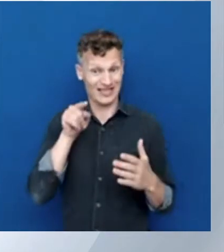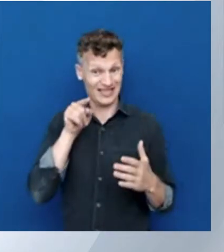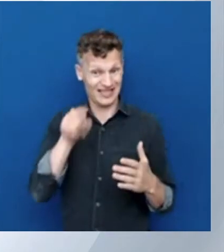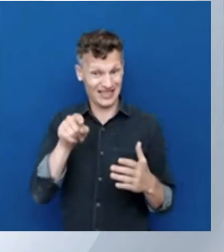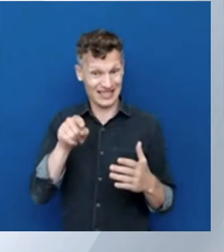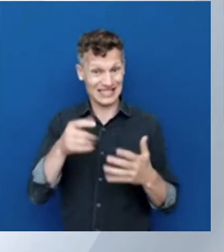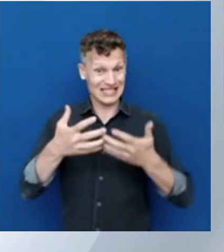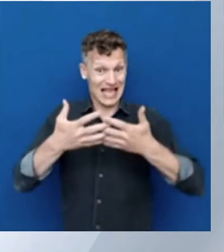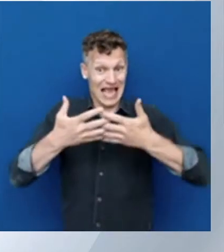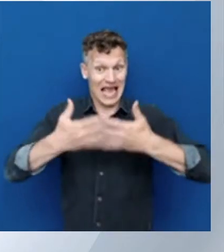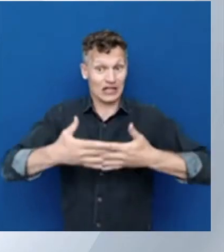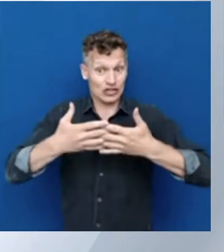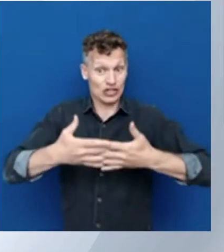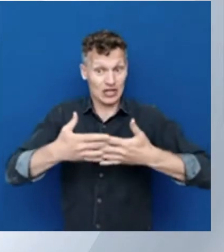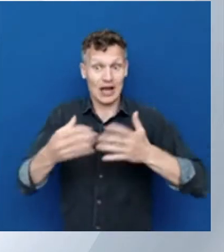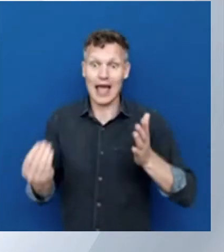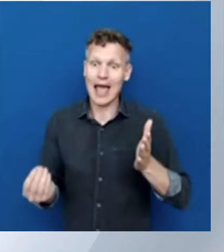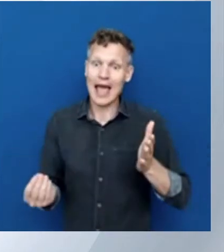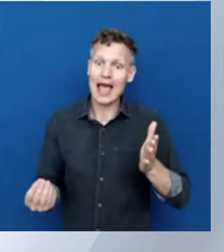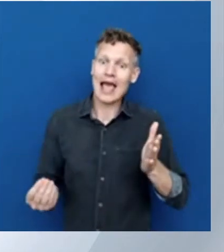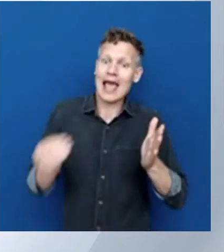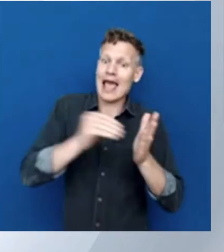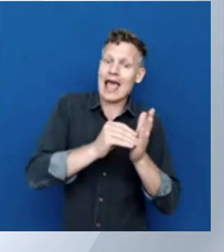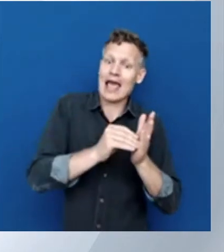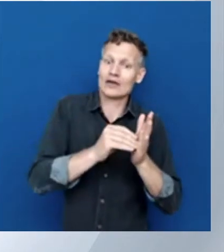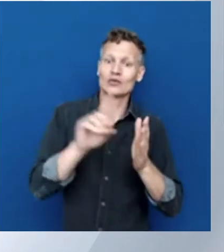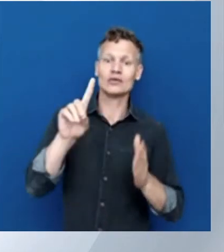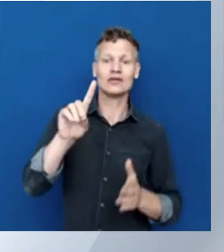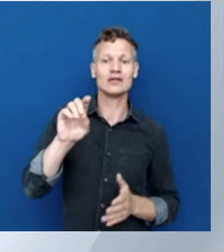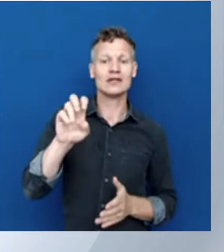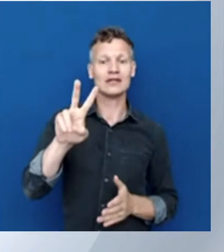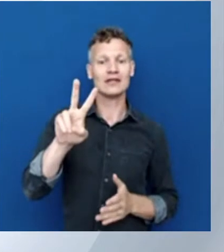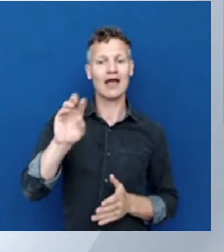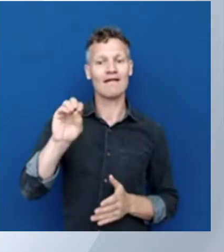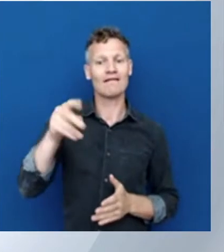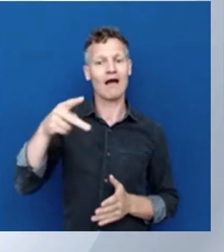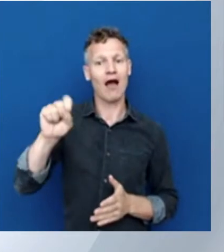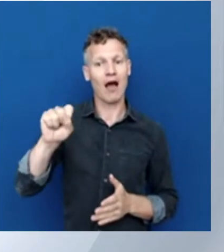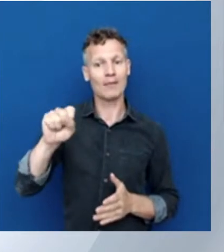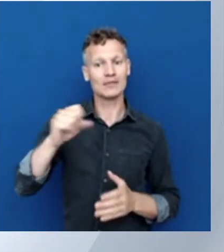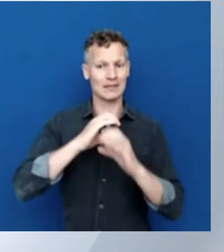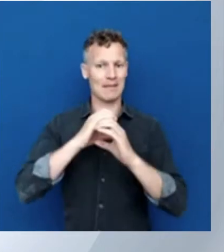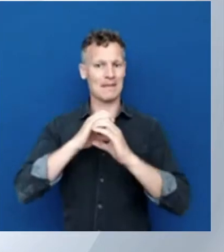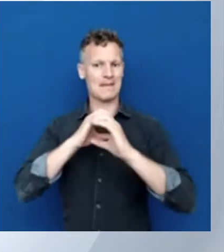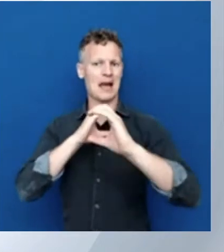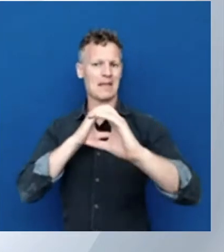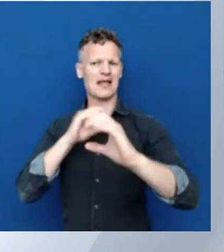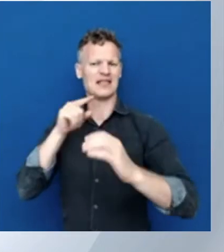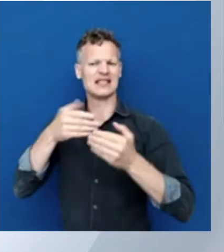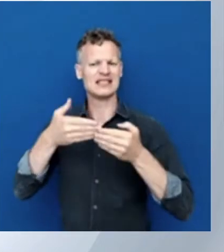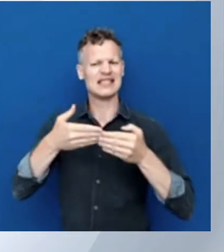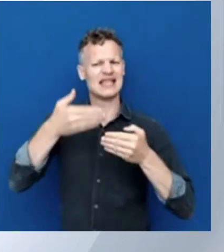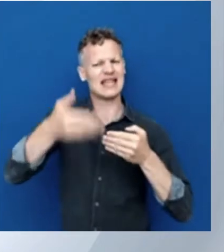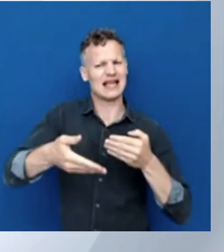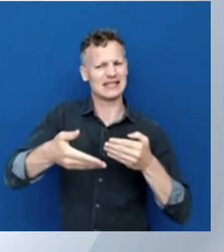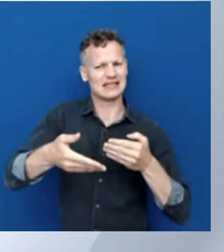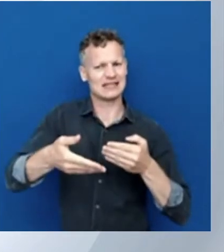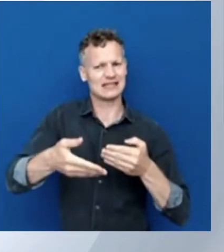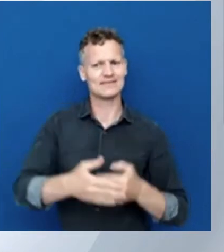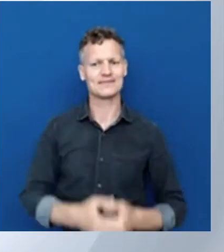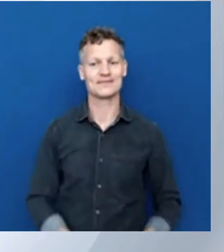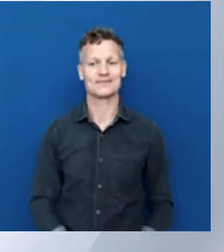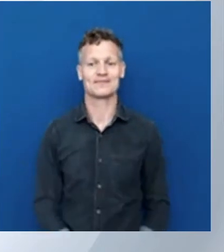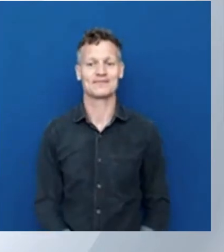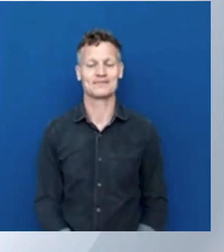to a DevOps pipeline in the part of the next demo. Let's just close that and pin that